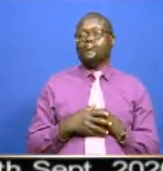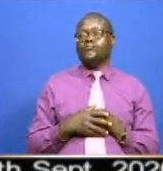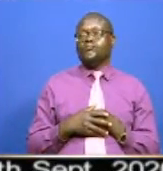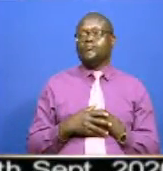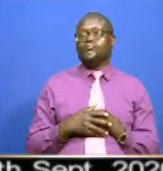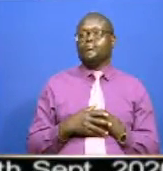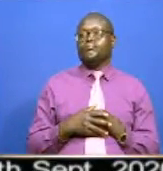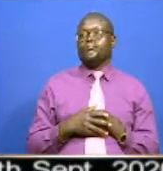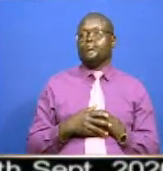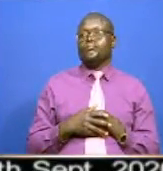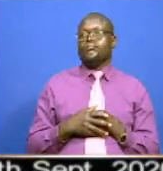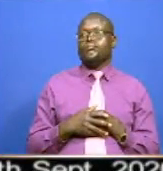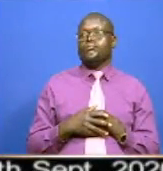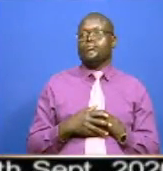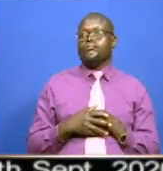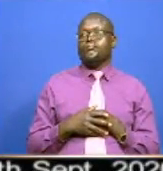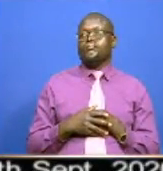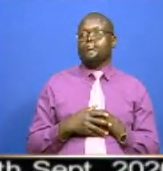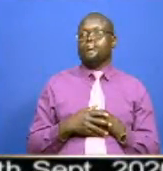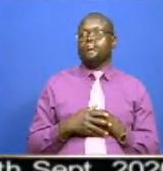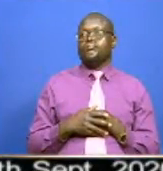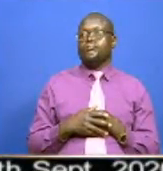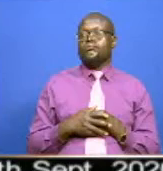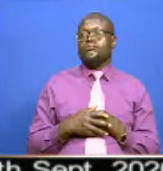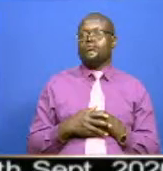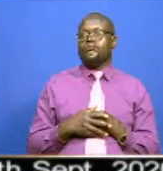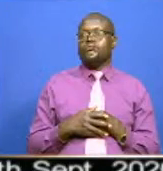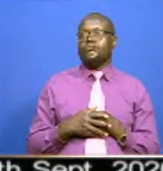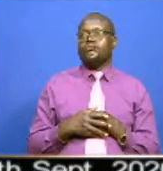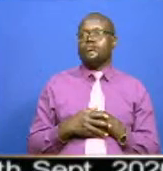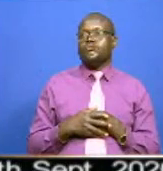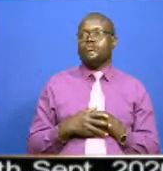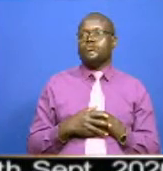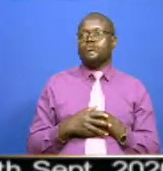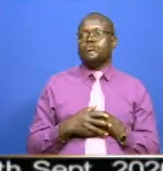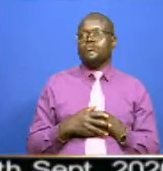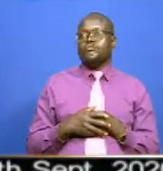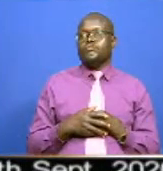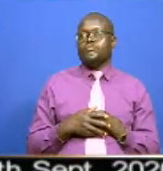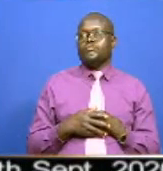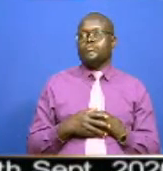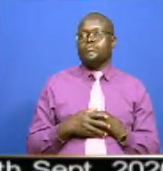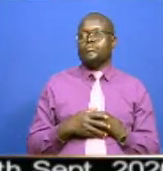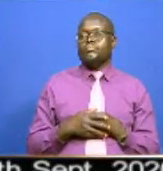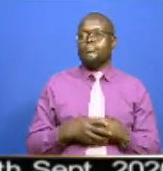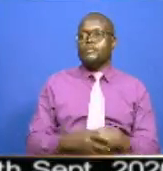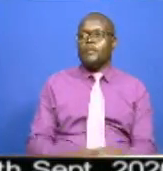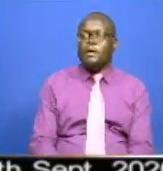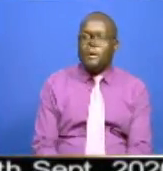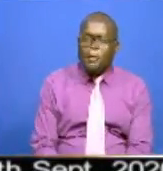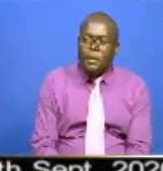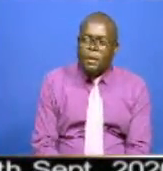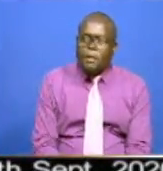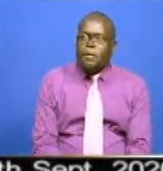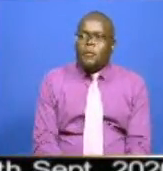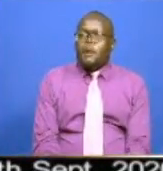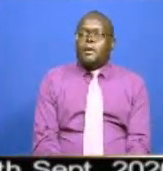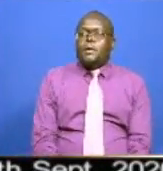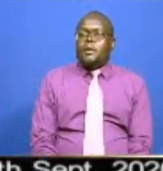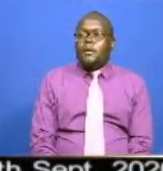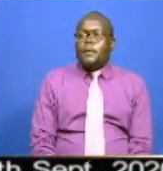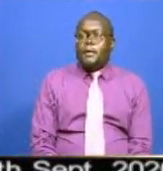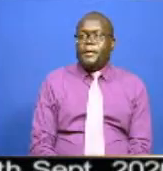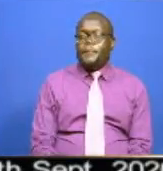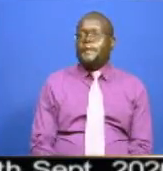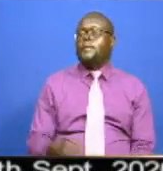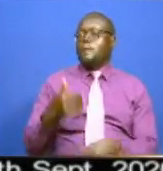actually, although he's a... No, an additional 3 minutes. Mr. Speaker, we